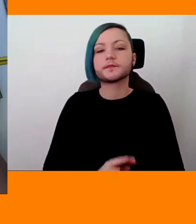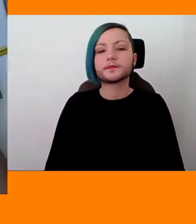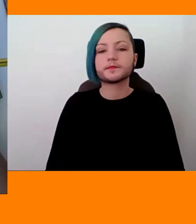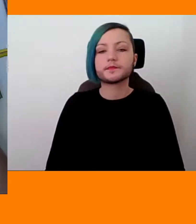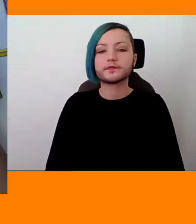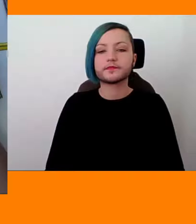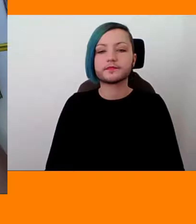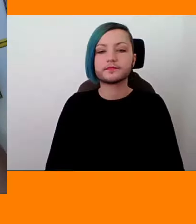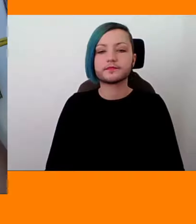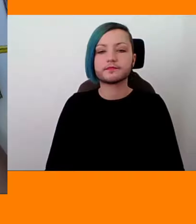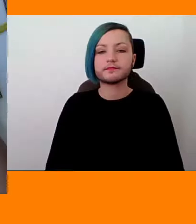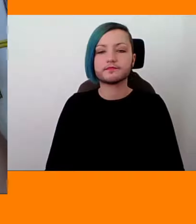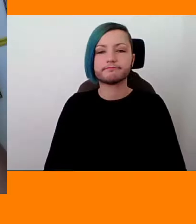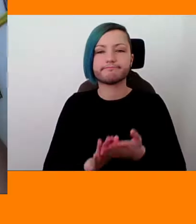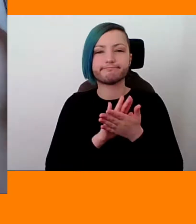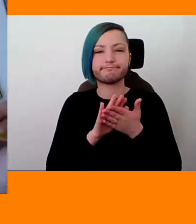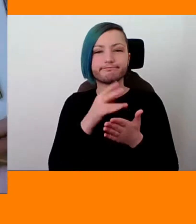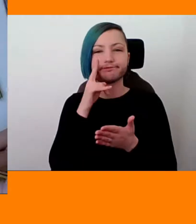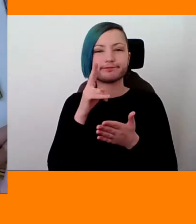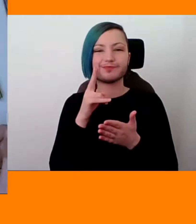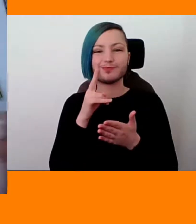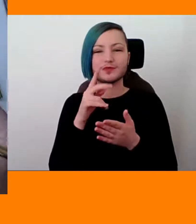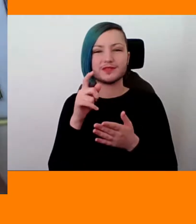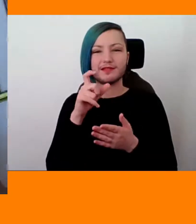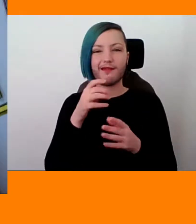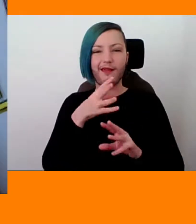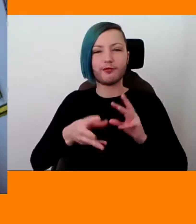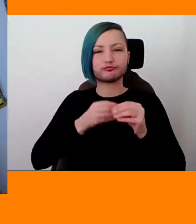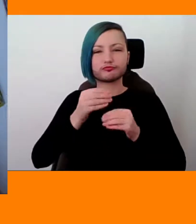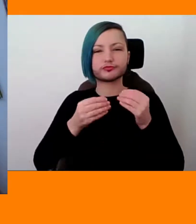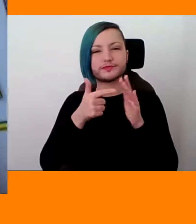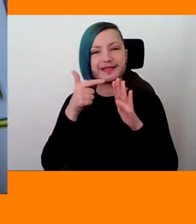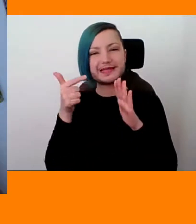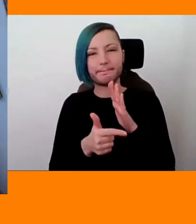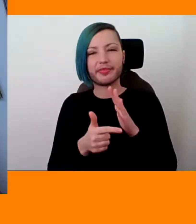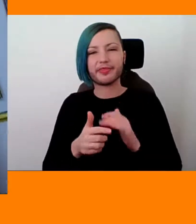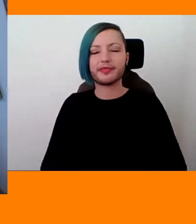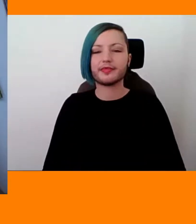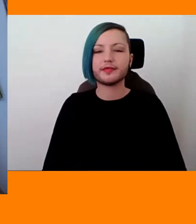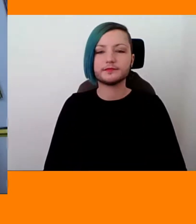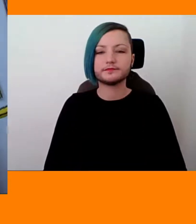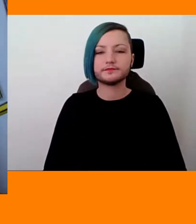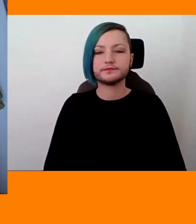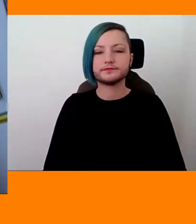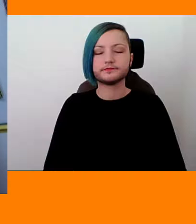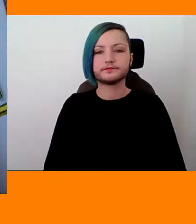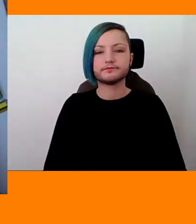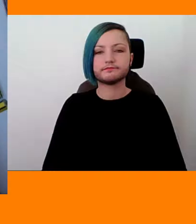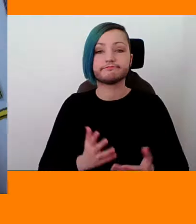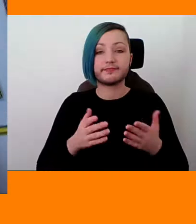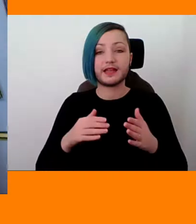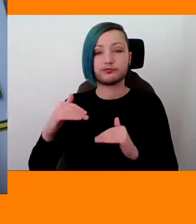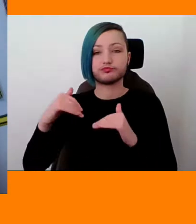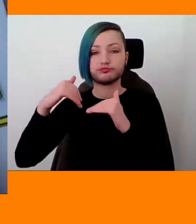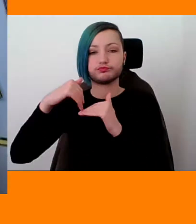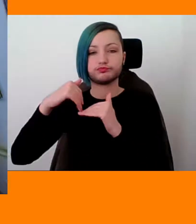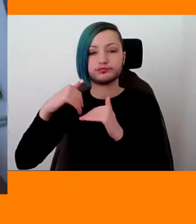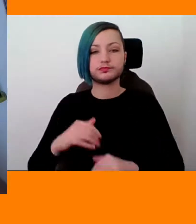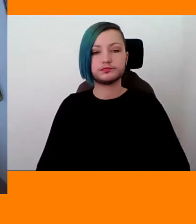And you can start to see that depth coming through. And then the same on the other end.